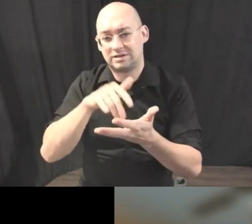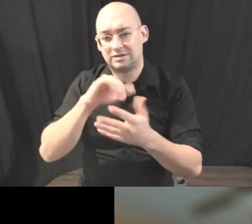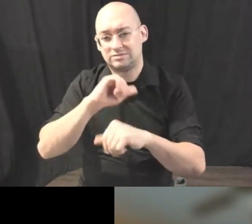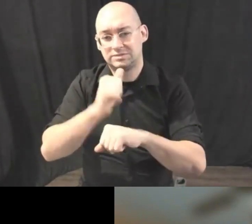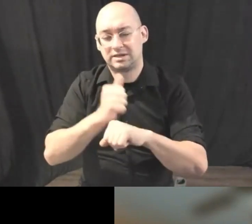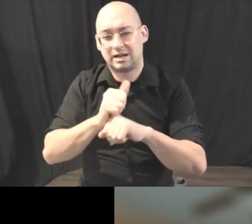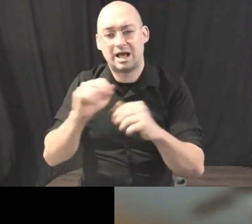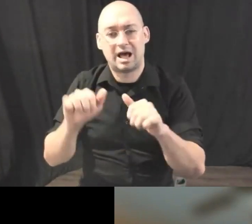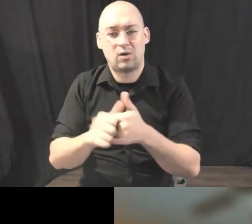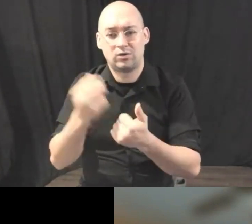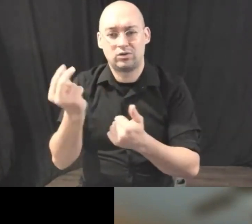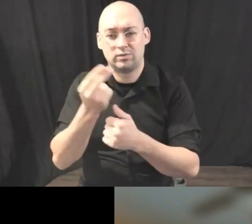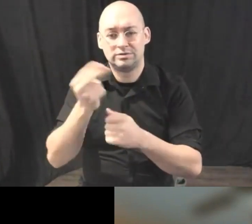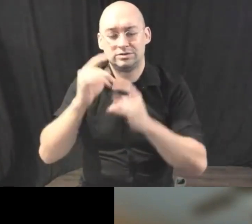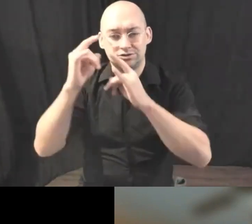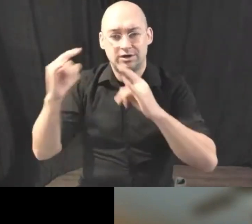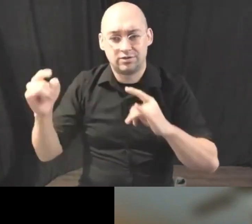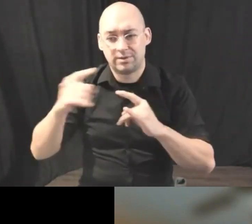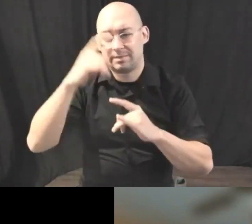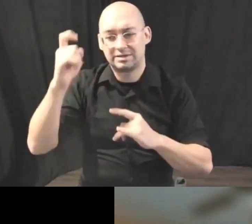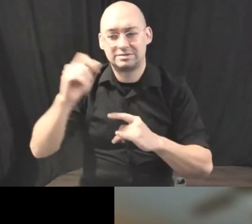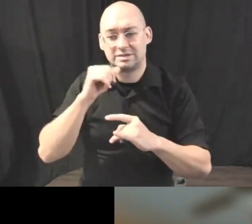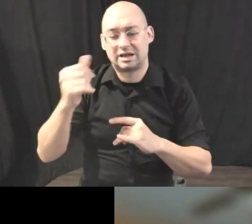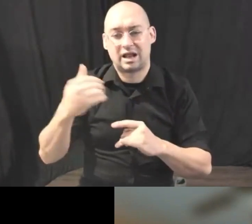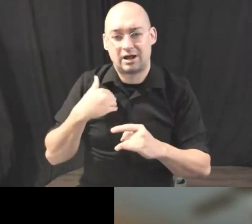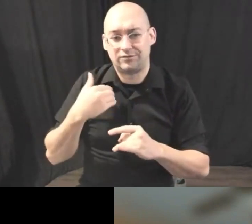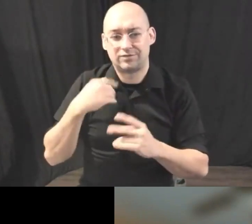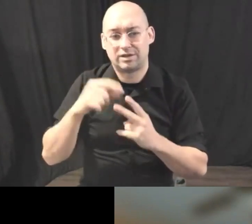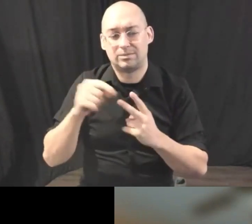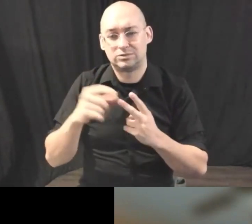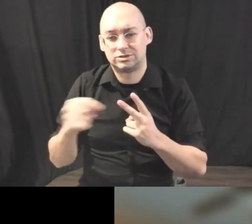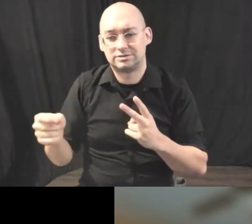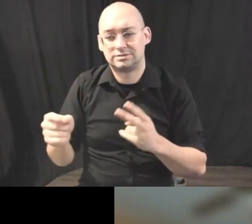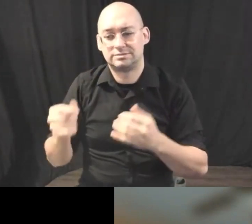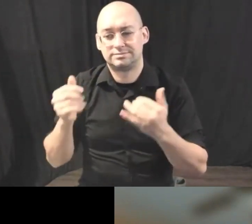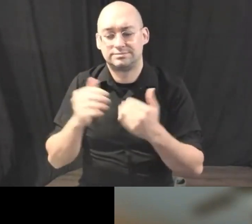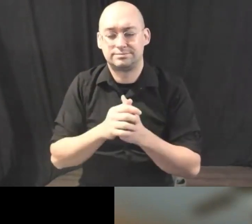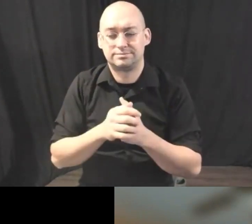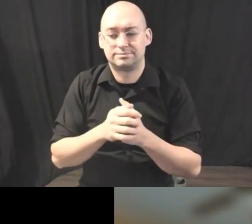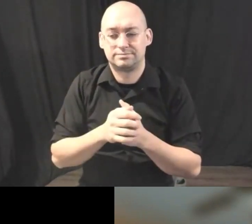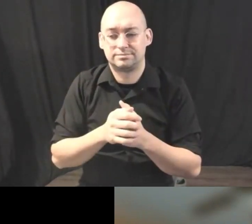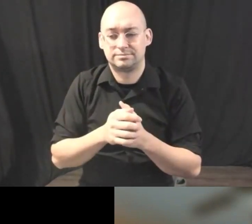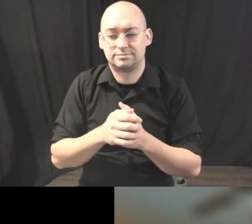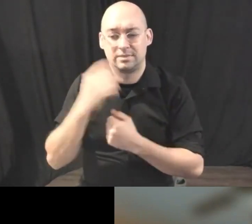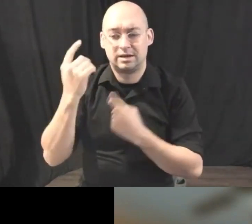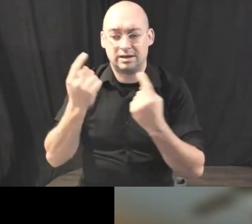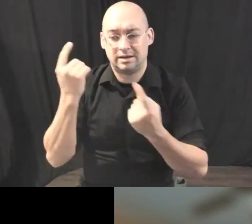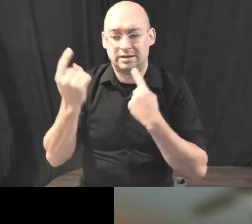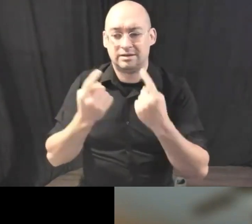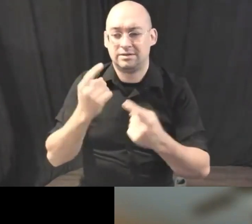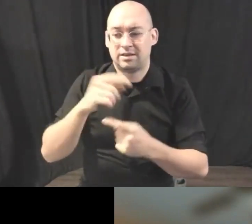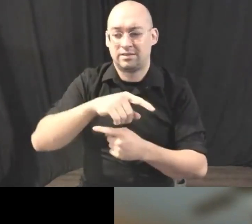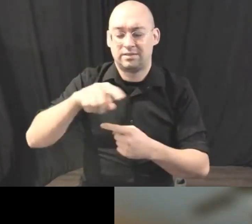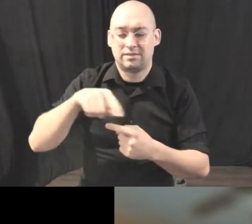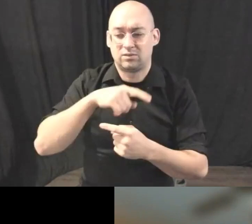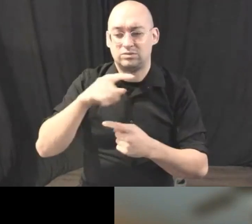the shelter for any capacity because they just didn't have other options that were immediately accessible. So I think there were, we